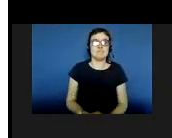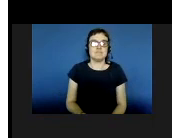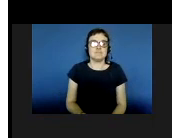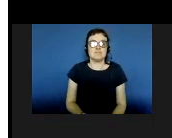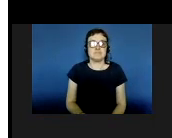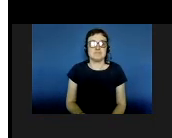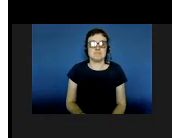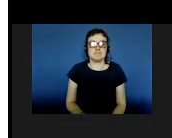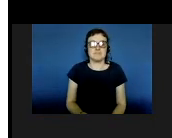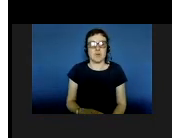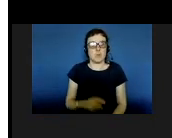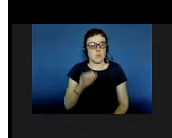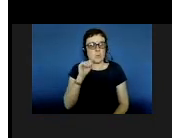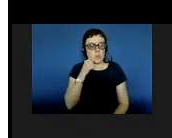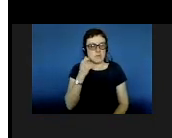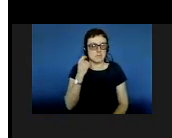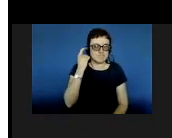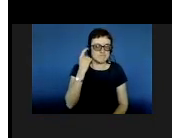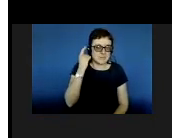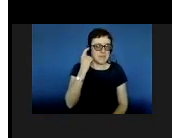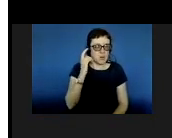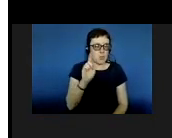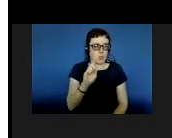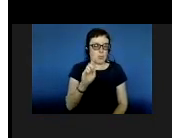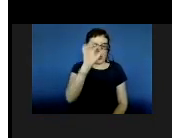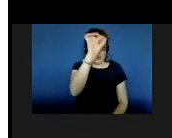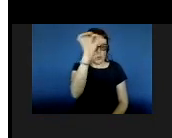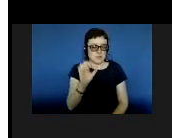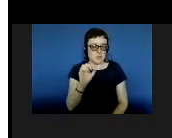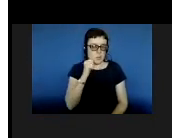and look at some of the questions that we'll be asking as part of this research group as well.